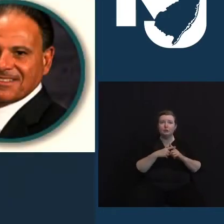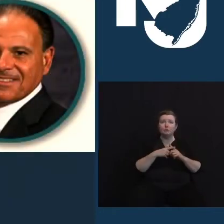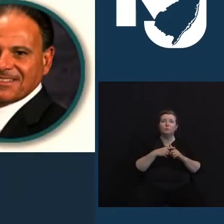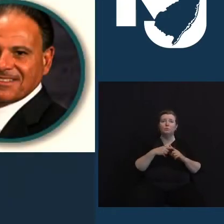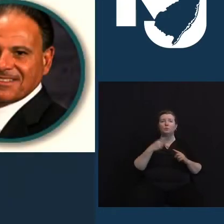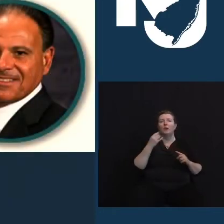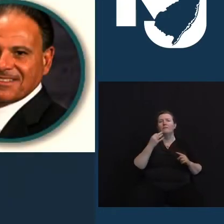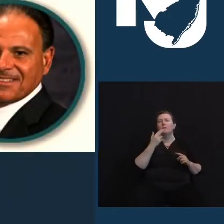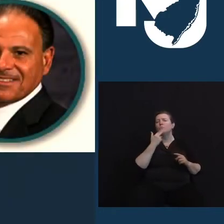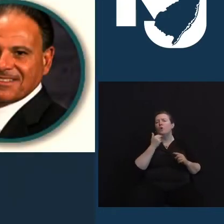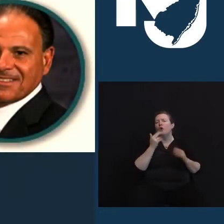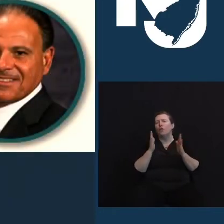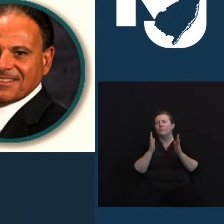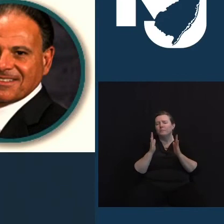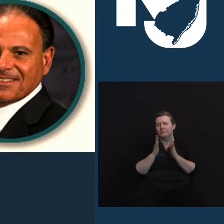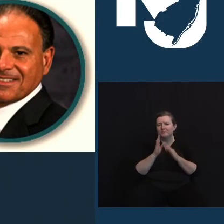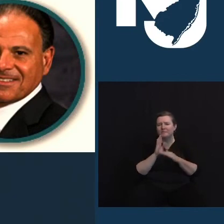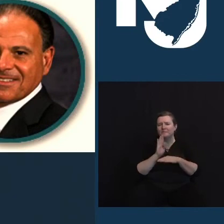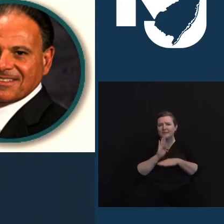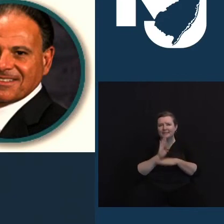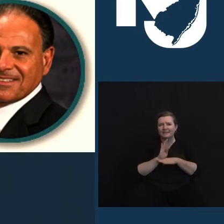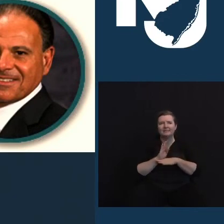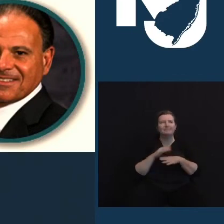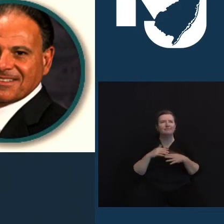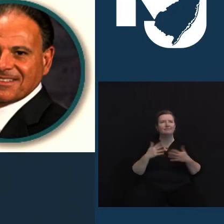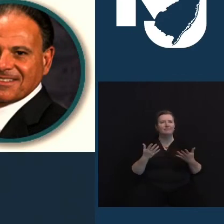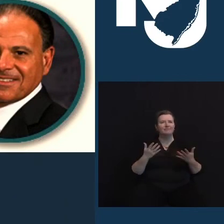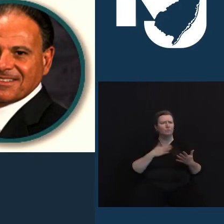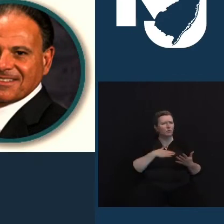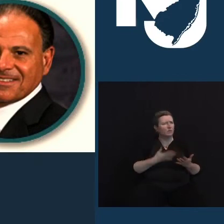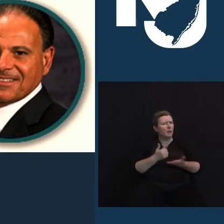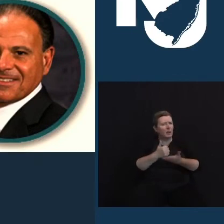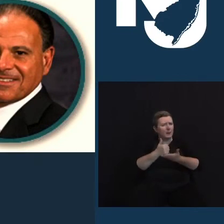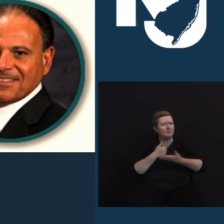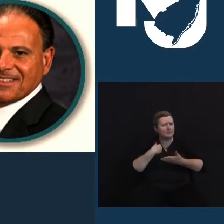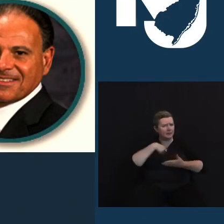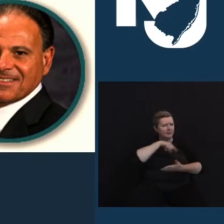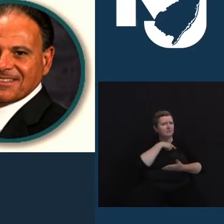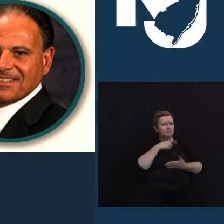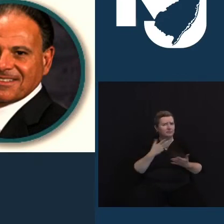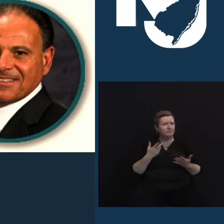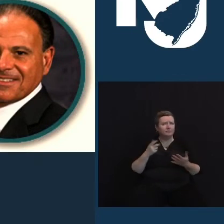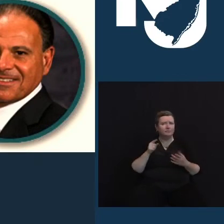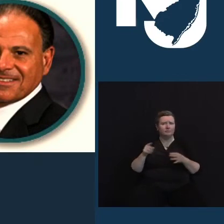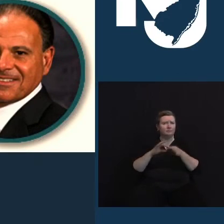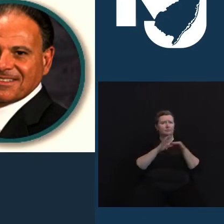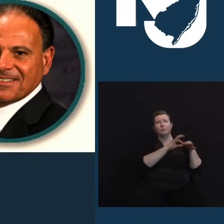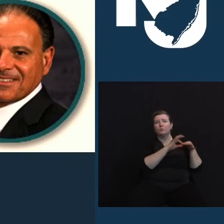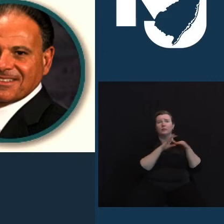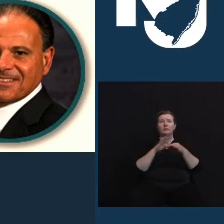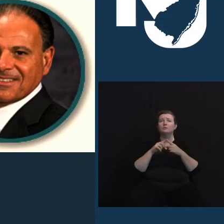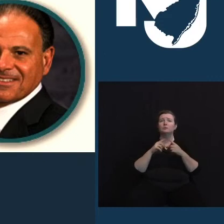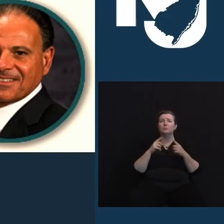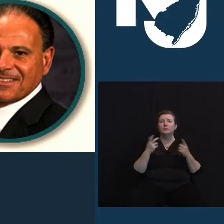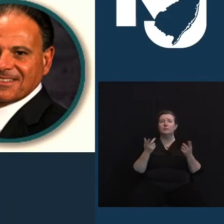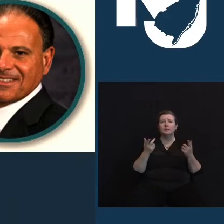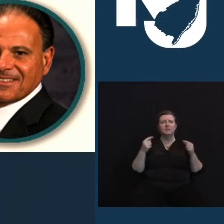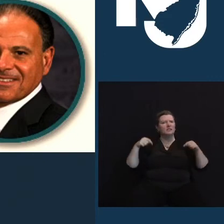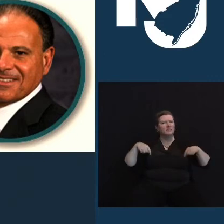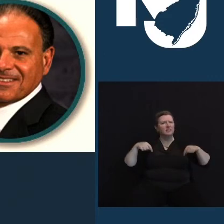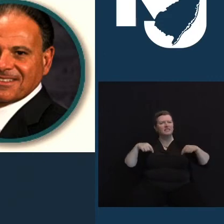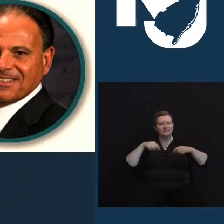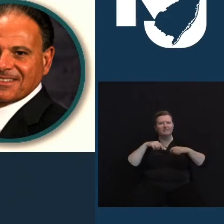small businesses standing at the ready to help us move forward. And this one actually relates very much to the cause that gathers us. Today